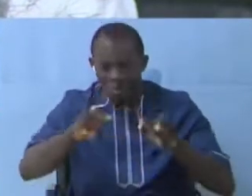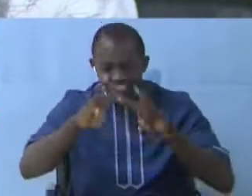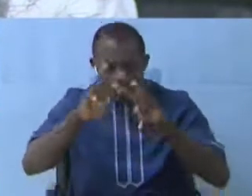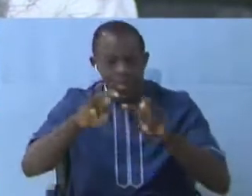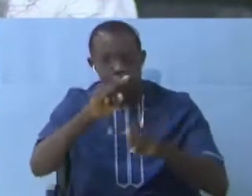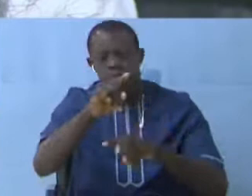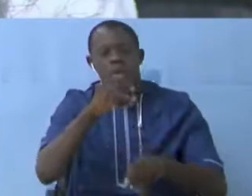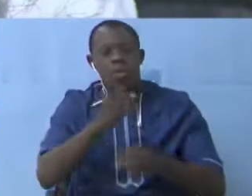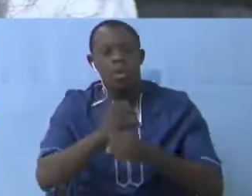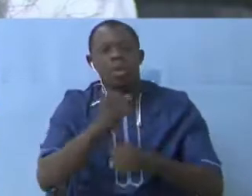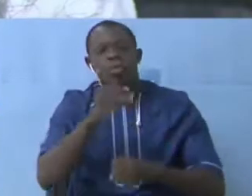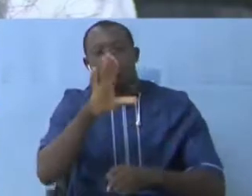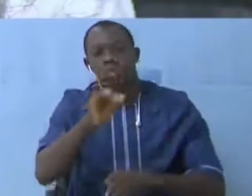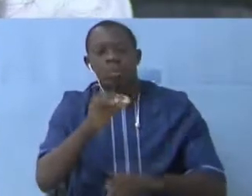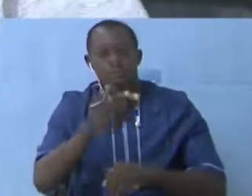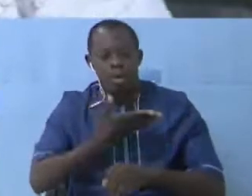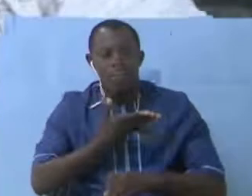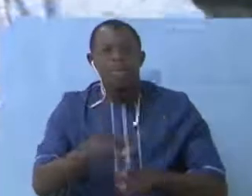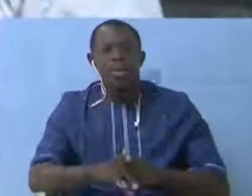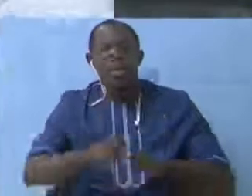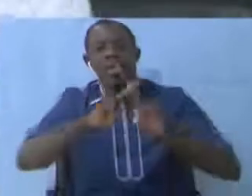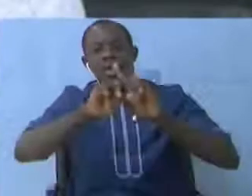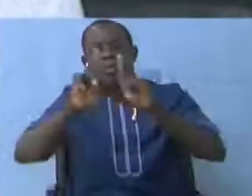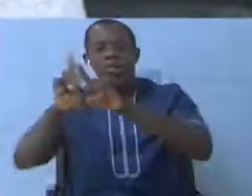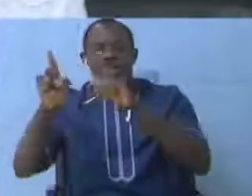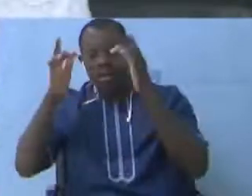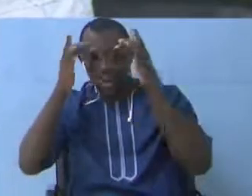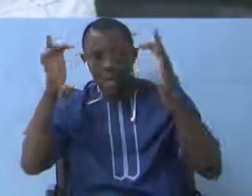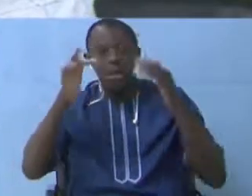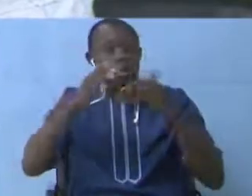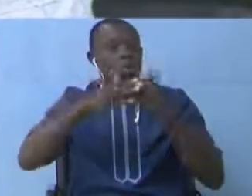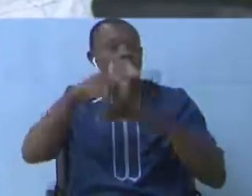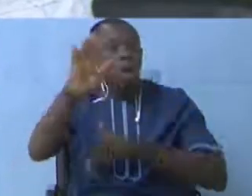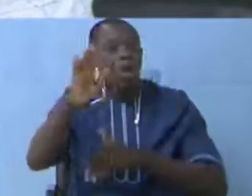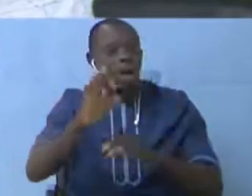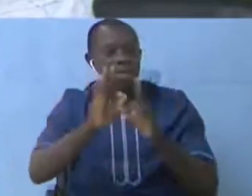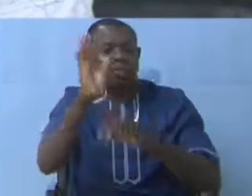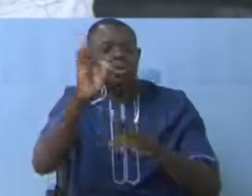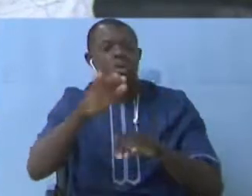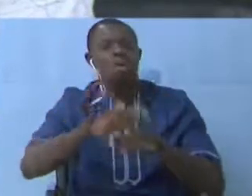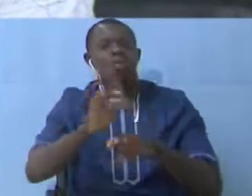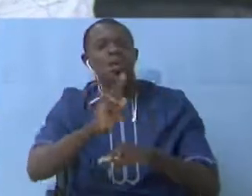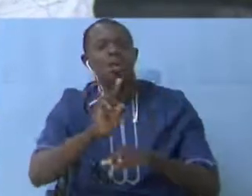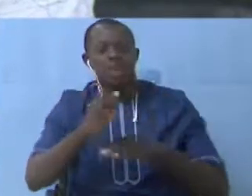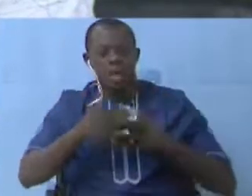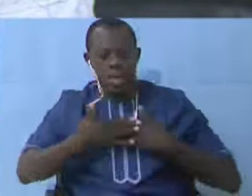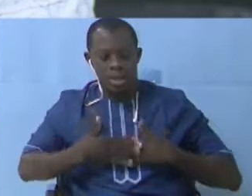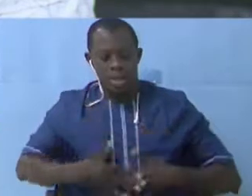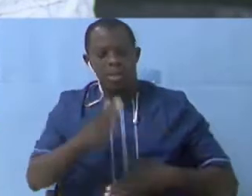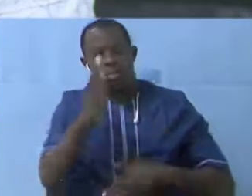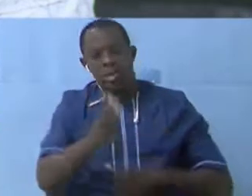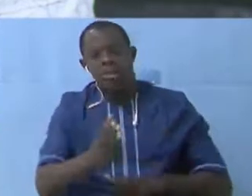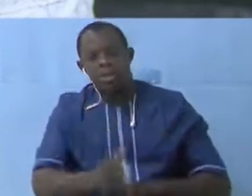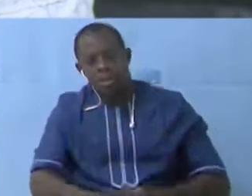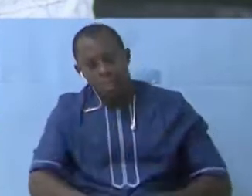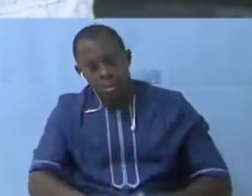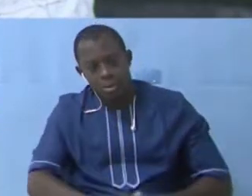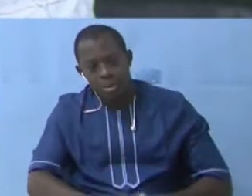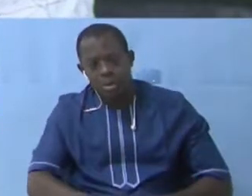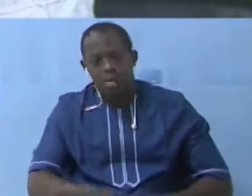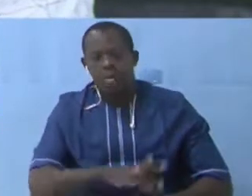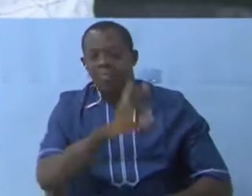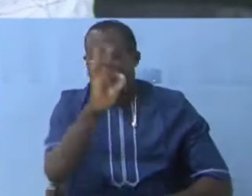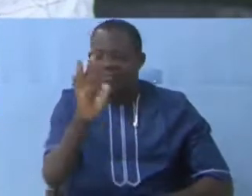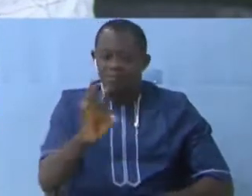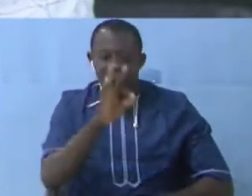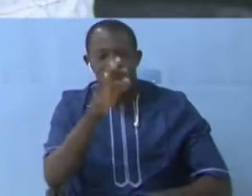tamit def nga ko. in various fields, most especially on human rights. fànn yu ci bari nag surtout ci wàllu yelleefi doomu aadama. It was very